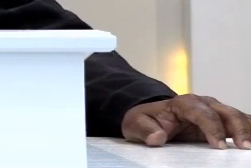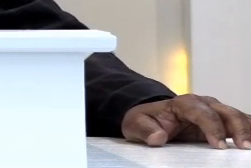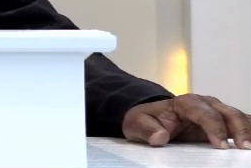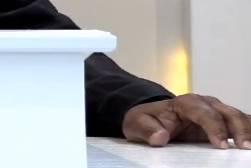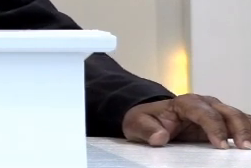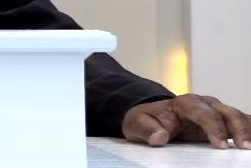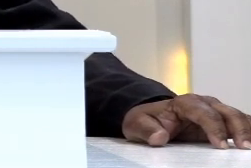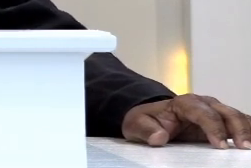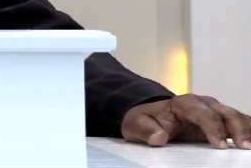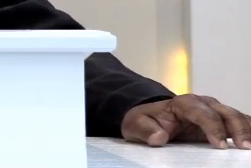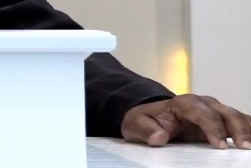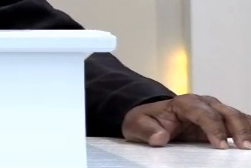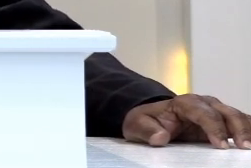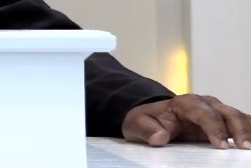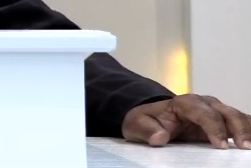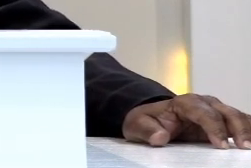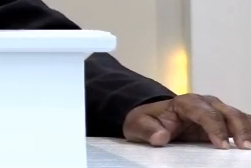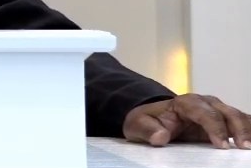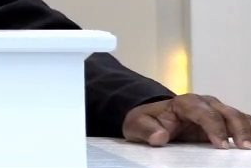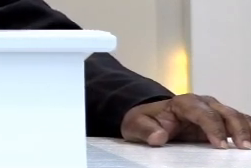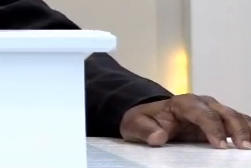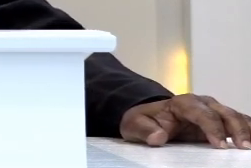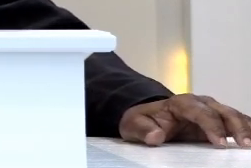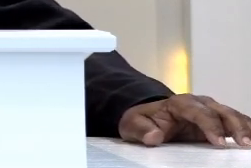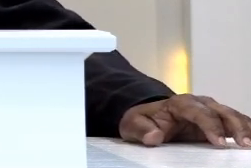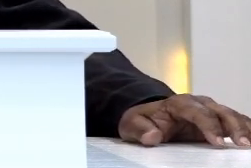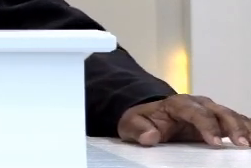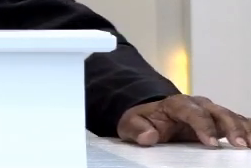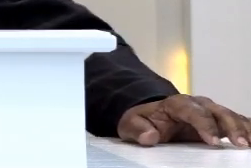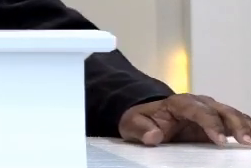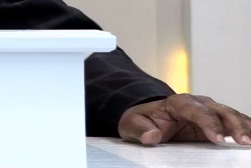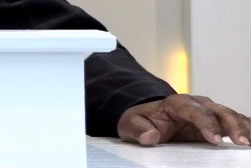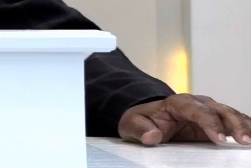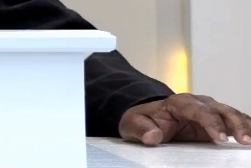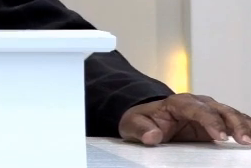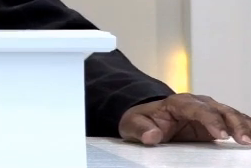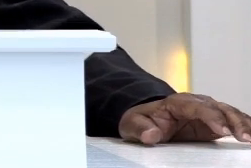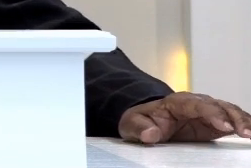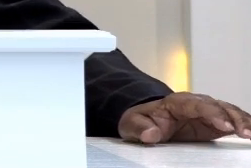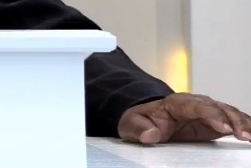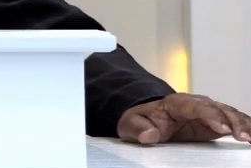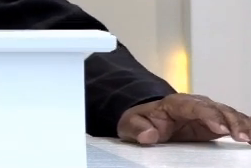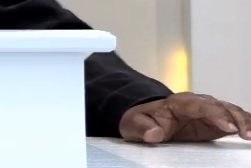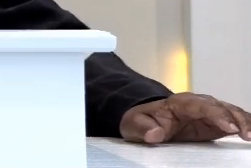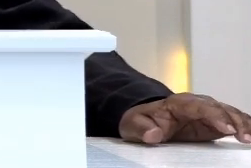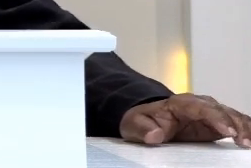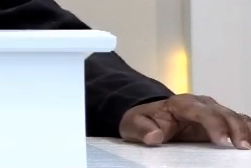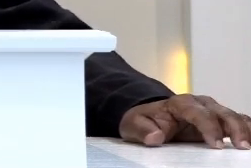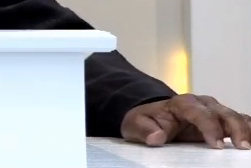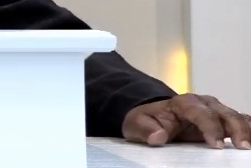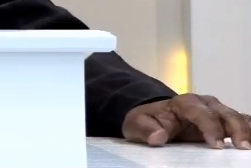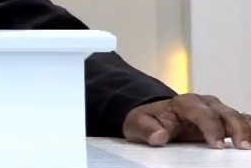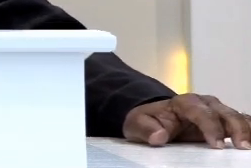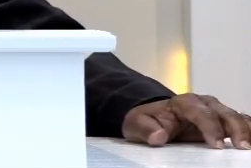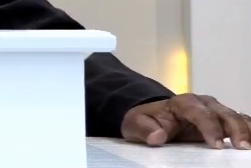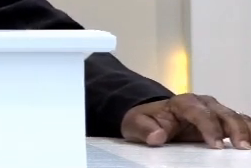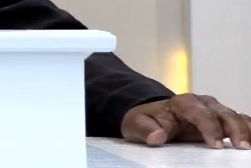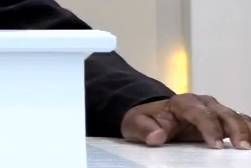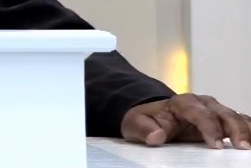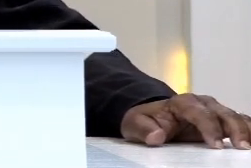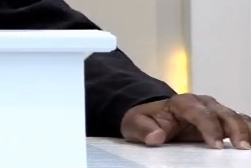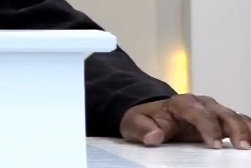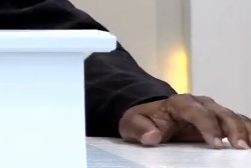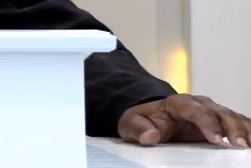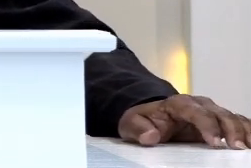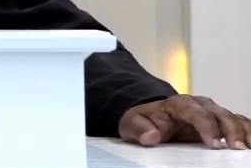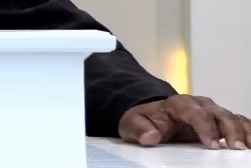God, providing for us, Lord, roof over our head, clothes on our back, food in our refrigerator and our cabinets. We pray today, God, that